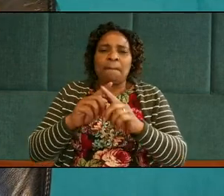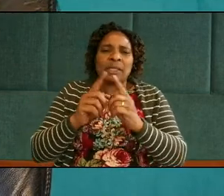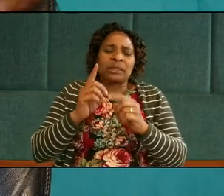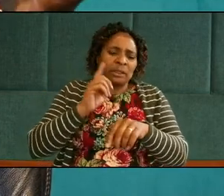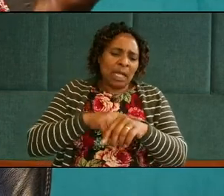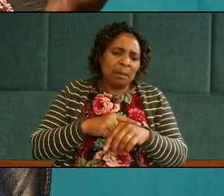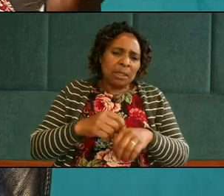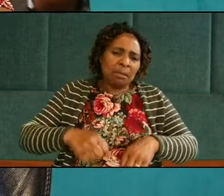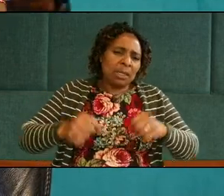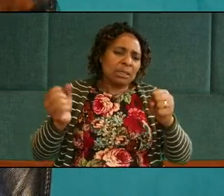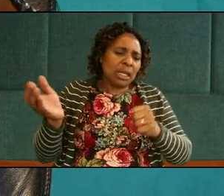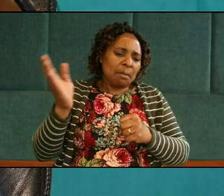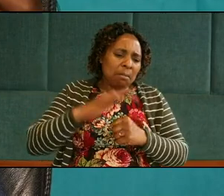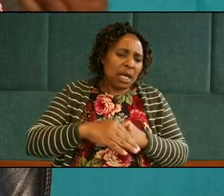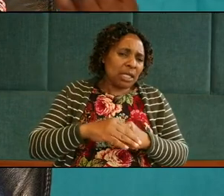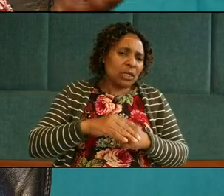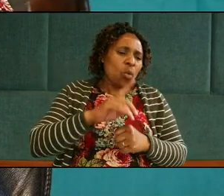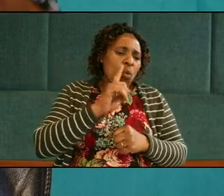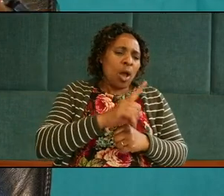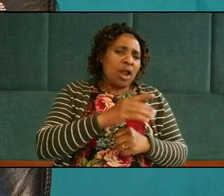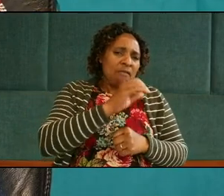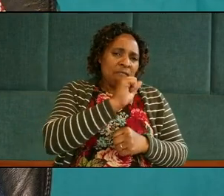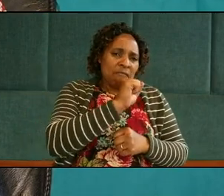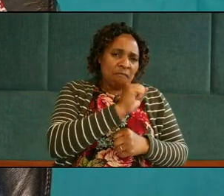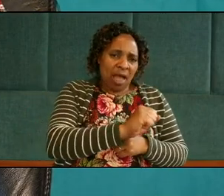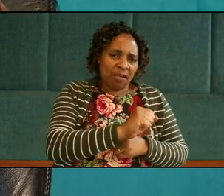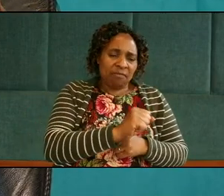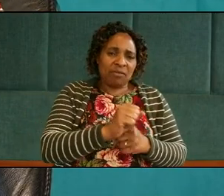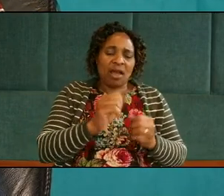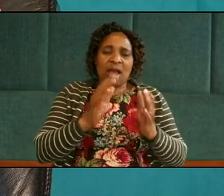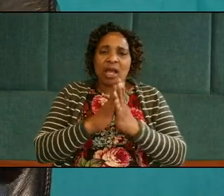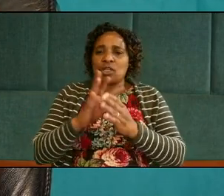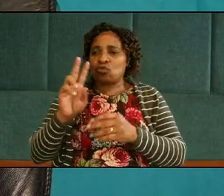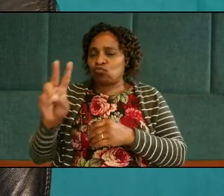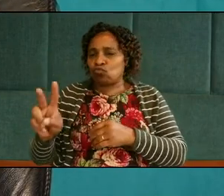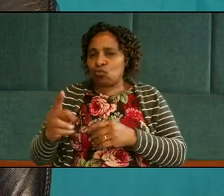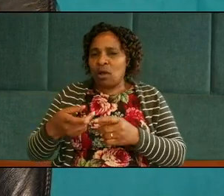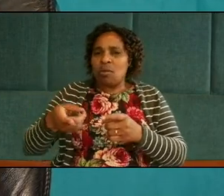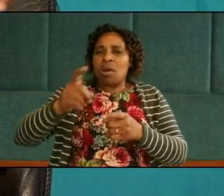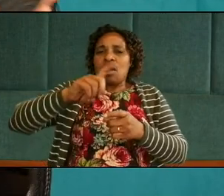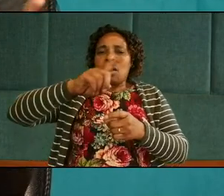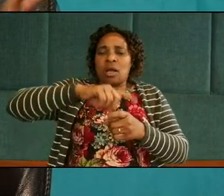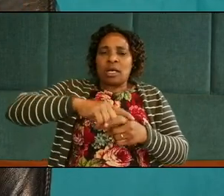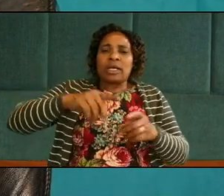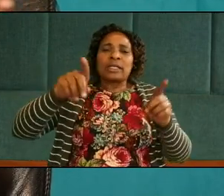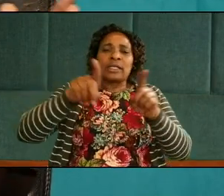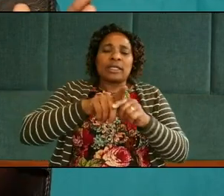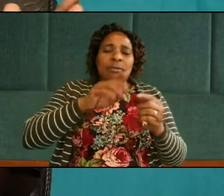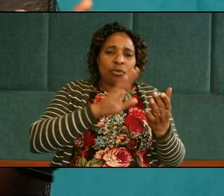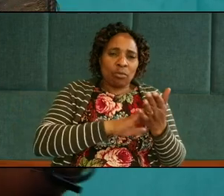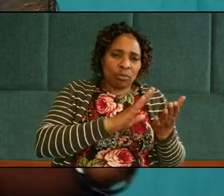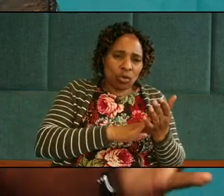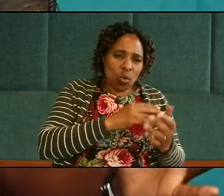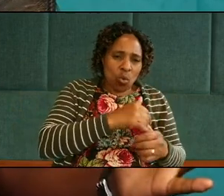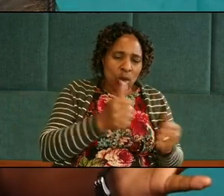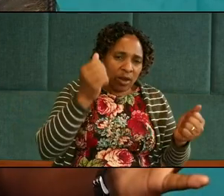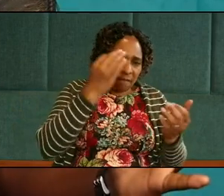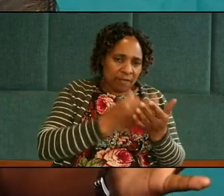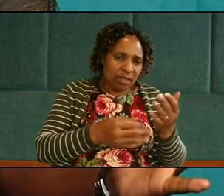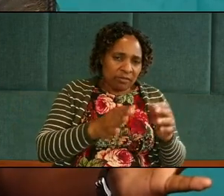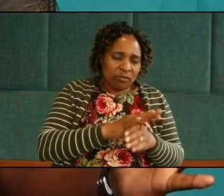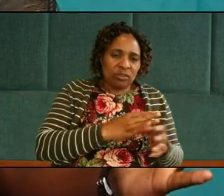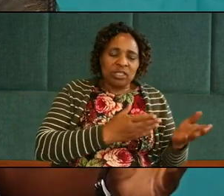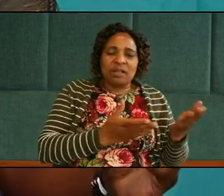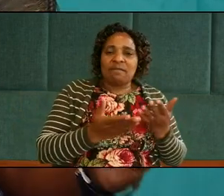he came back, the one who got the 5 and the one who got the 2 and had multiplied it, they all got the same commendation. Well done, good and faithful